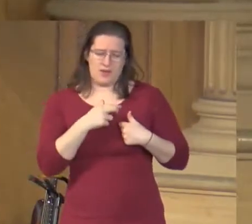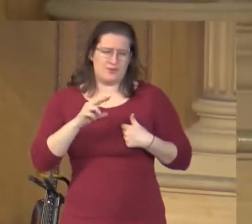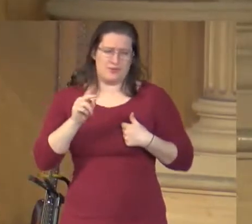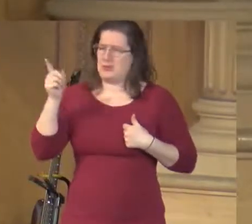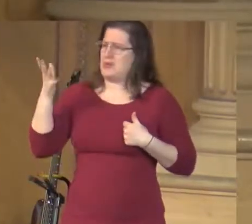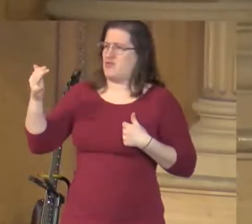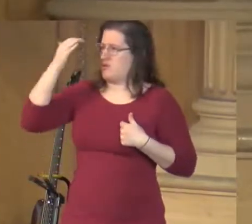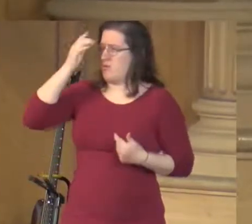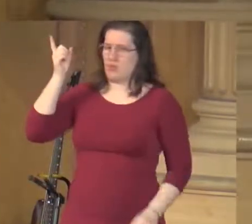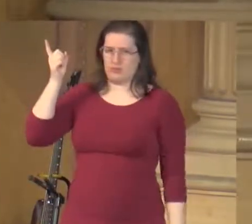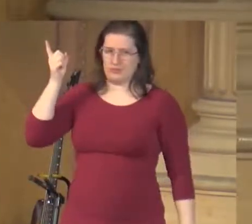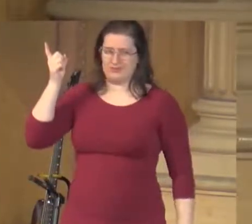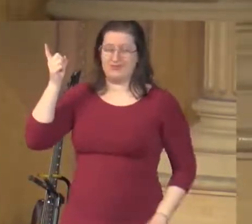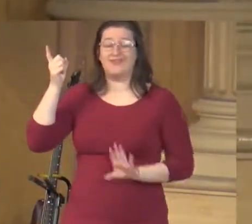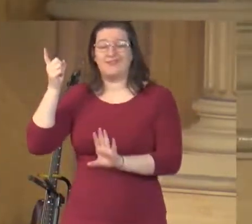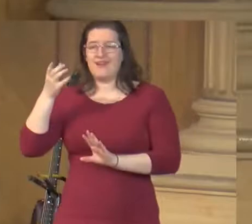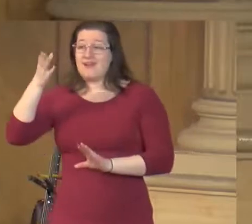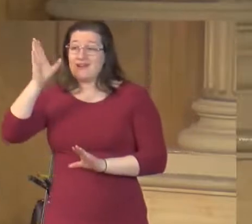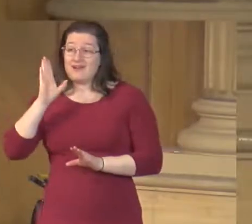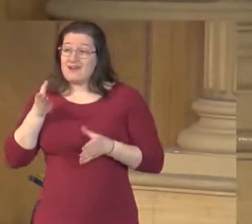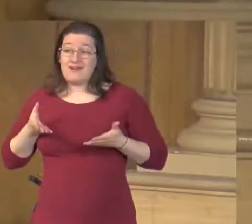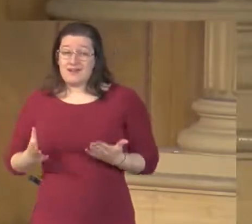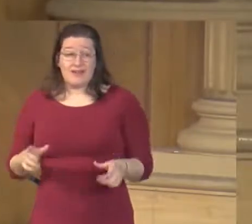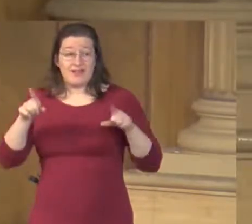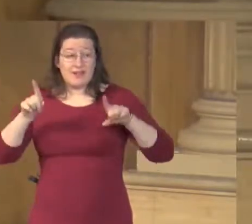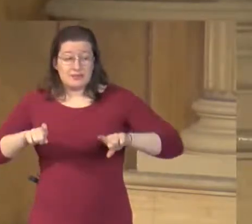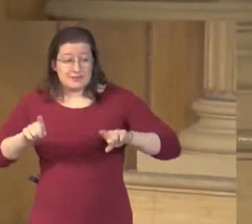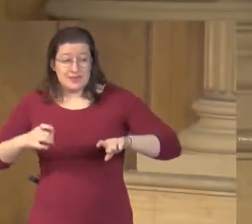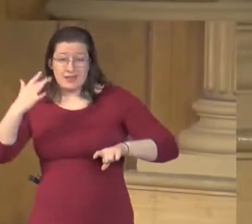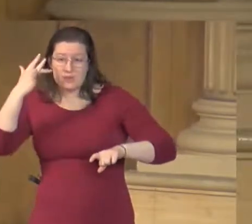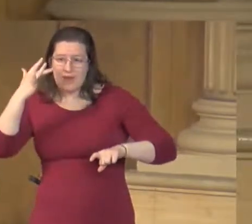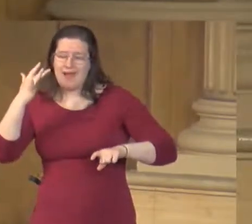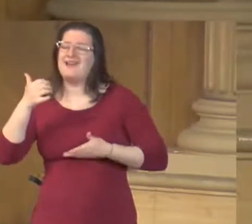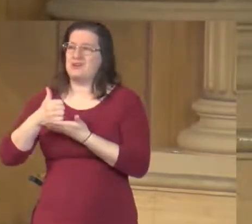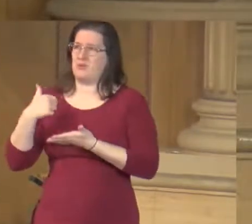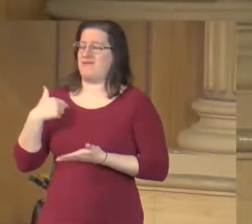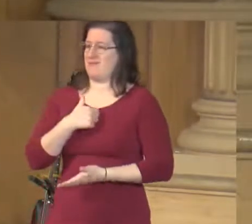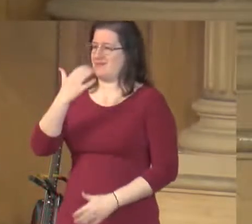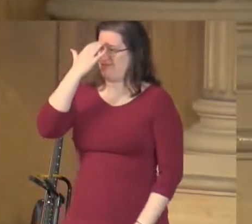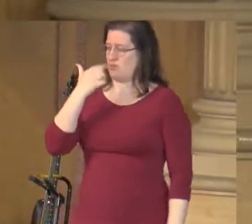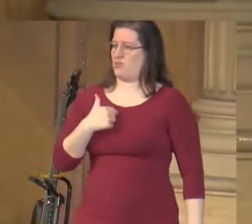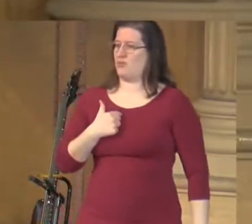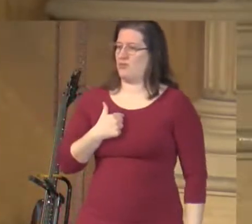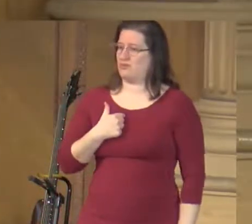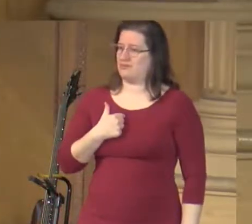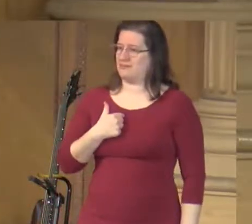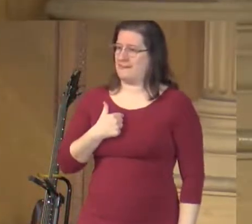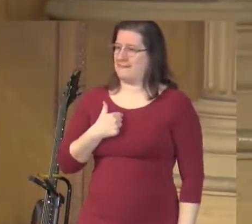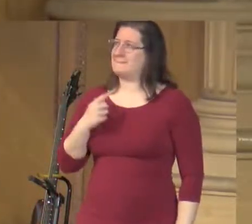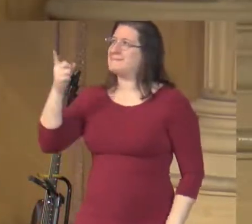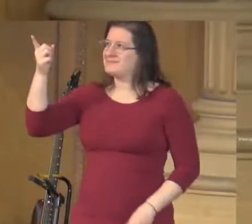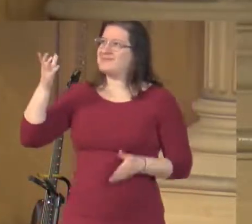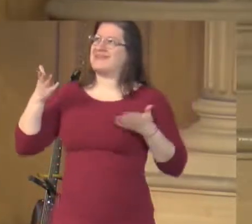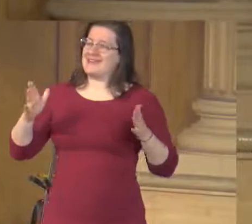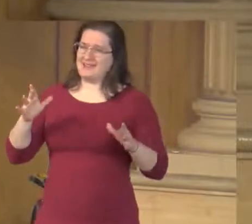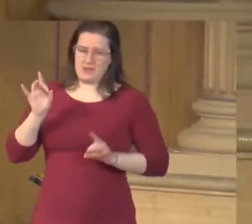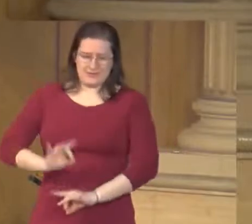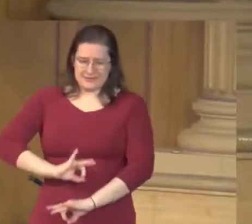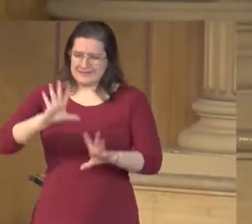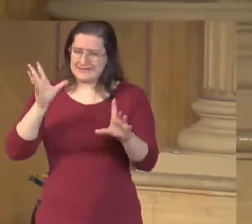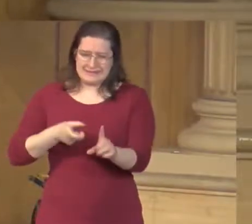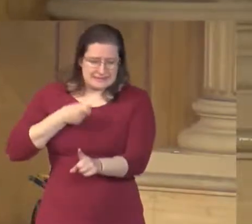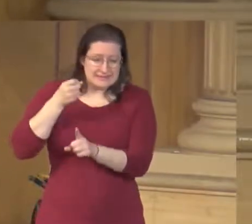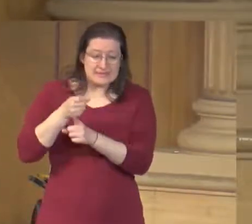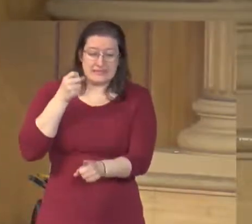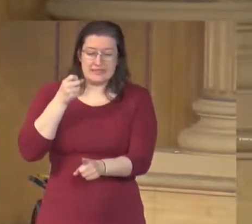God is allowing tests in our lives so that we can know. He allows trials so that we can have that kind of